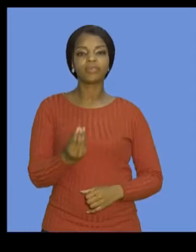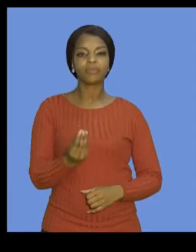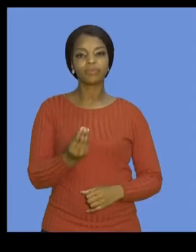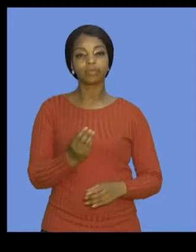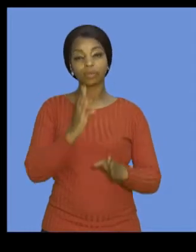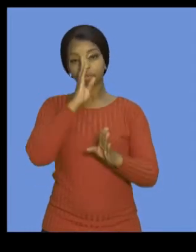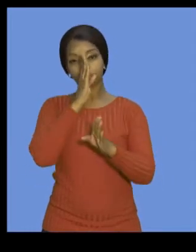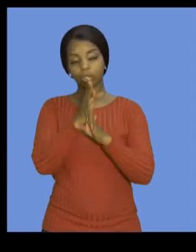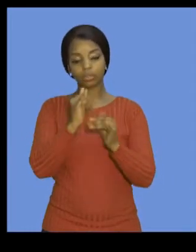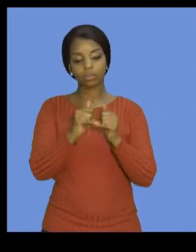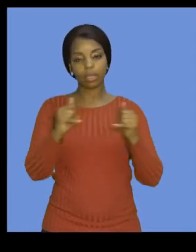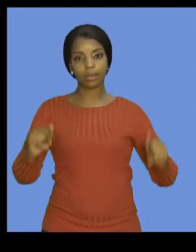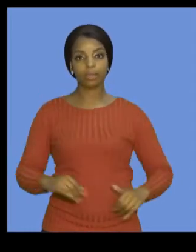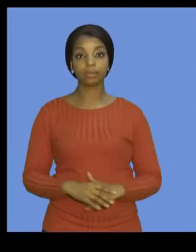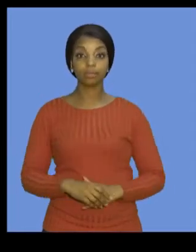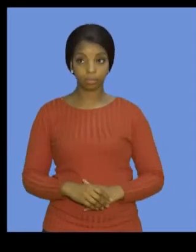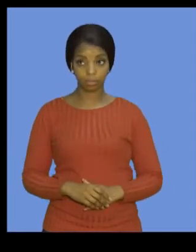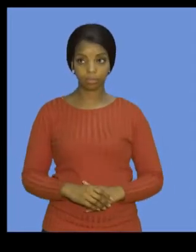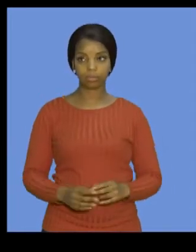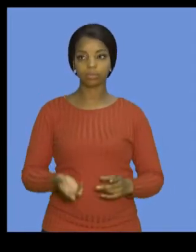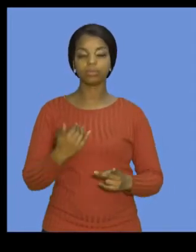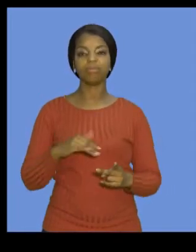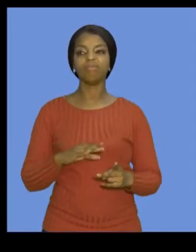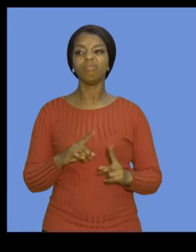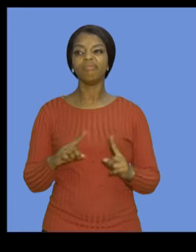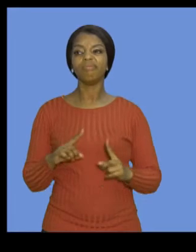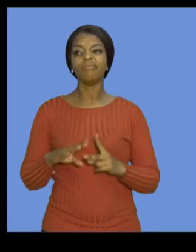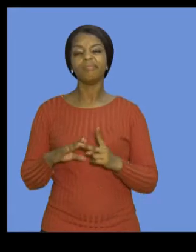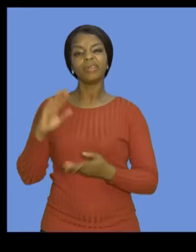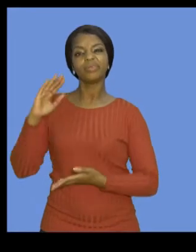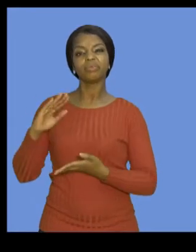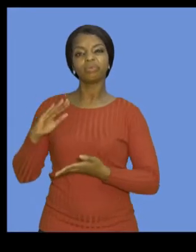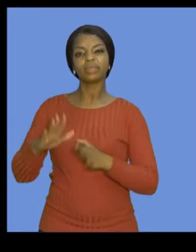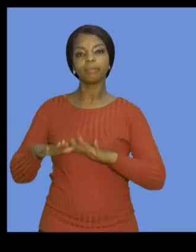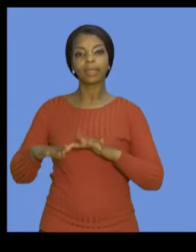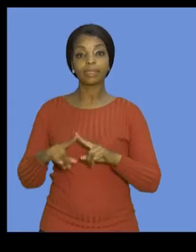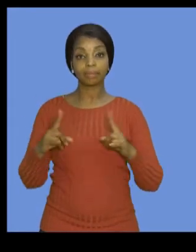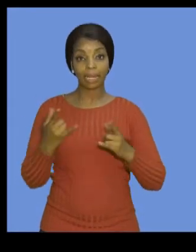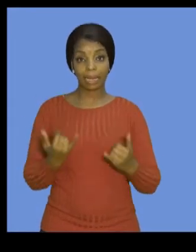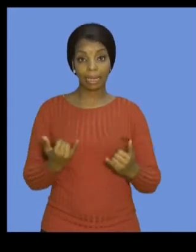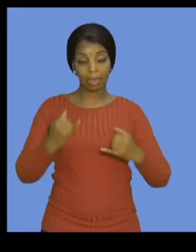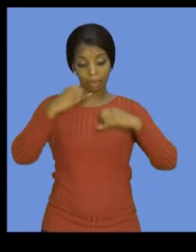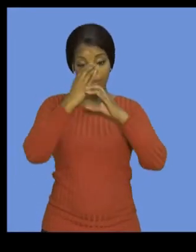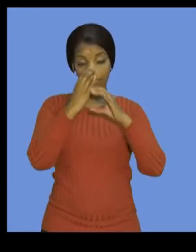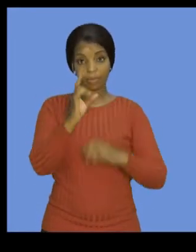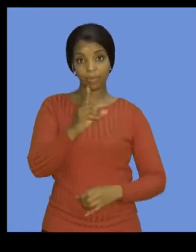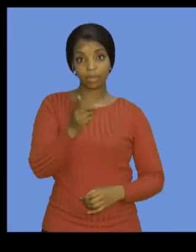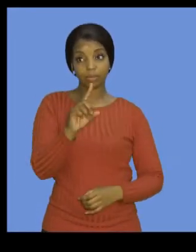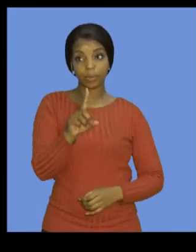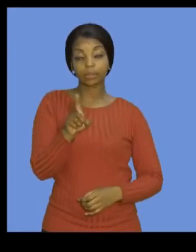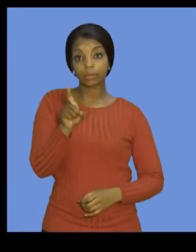and reducing balance, and then but we are focusing on the straight line, which is the same as the